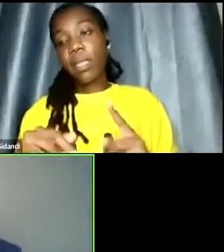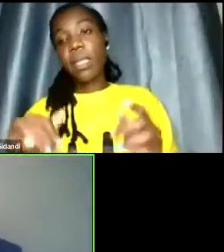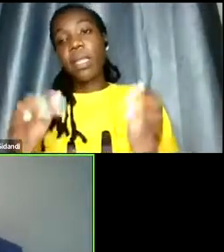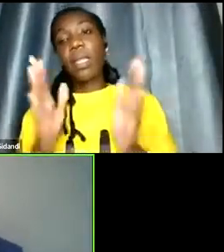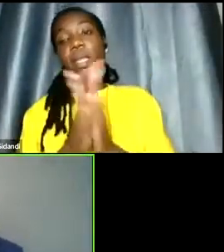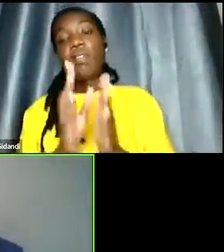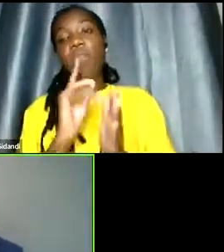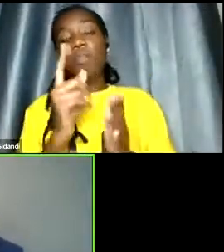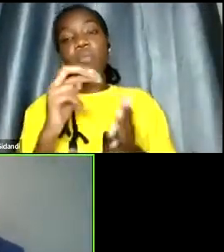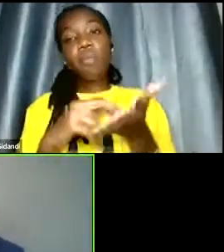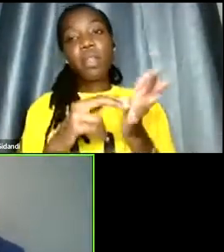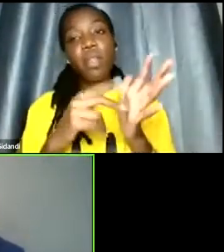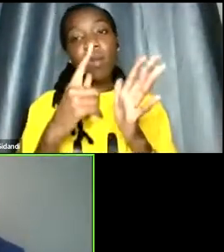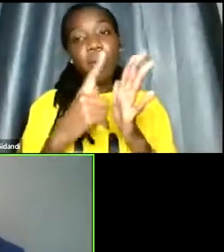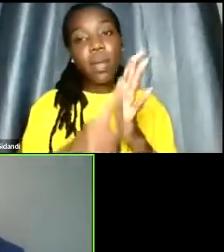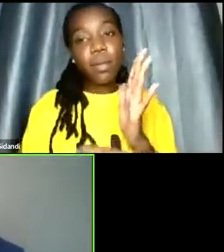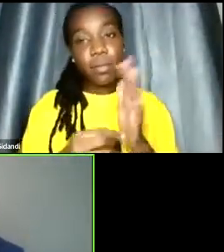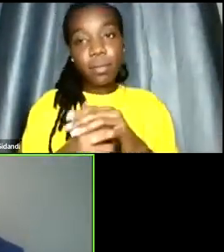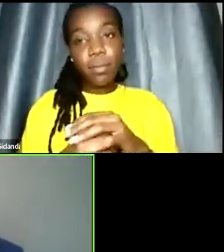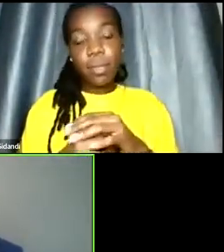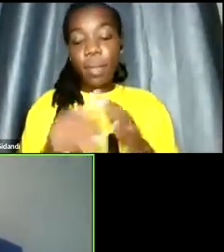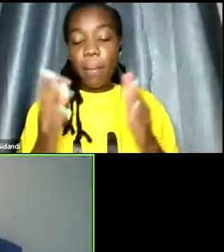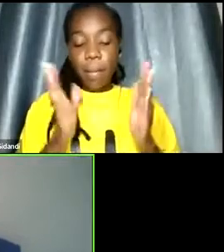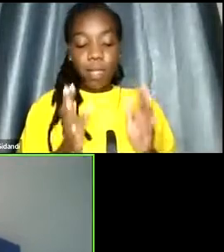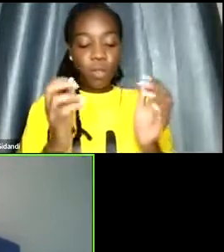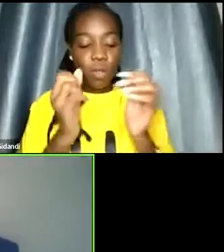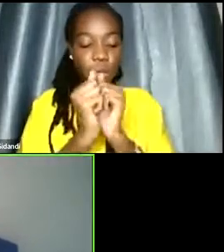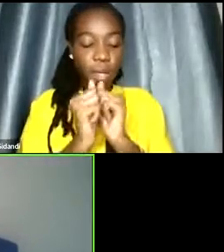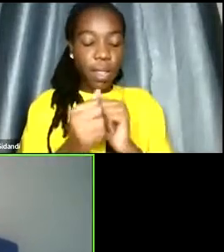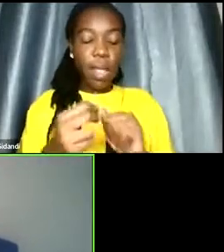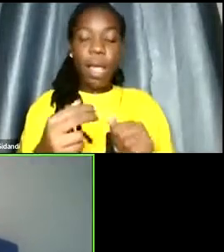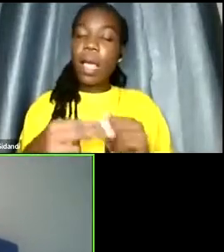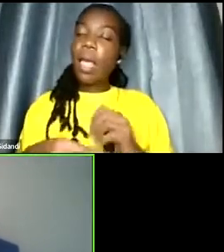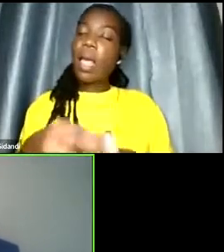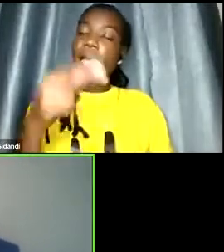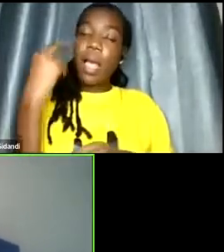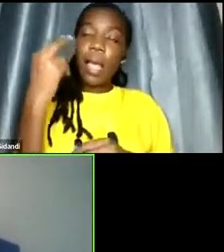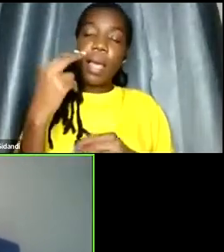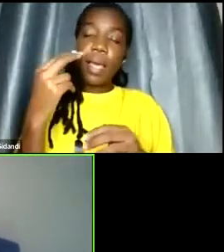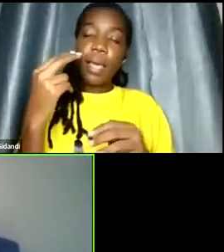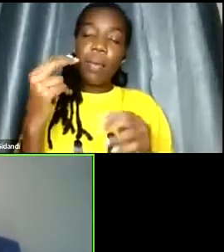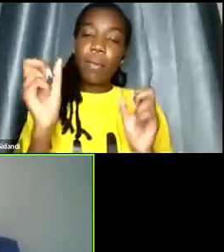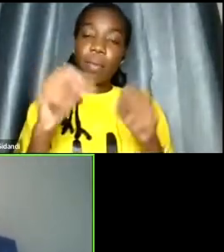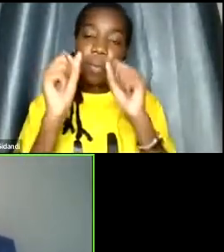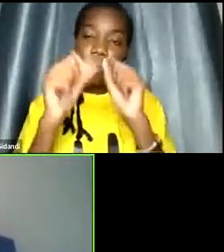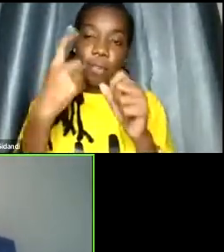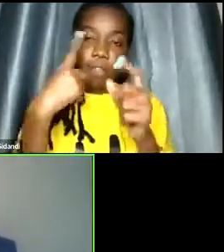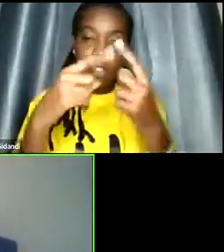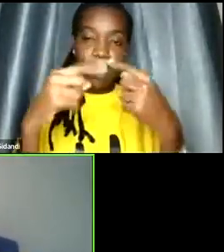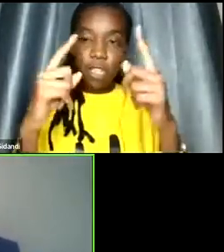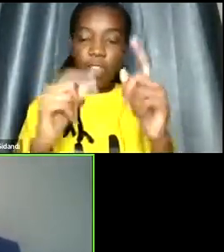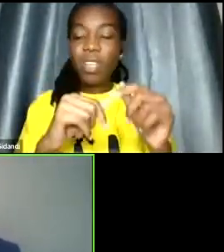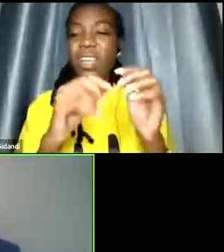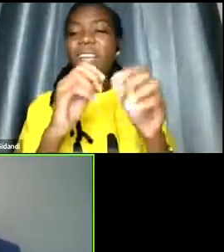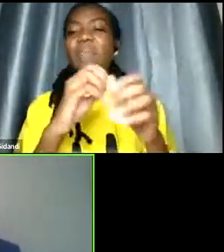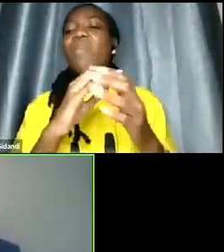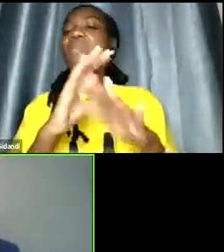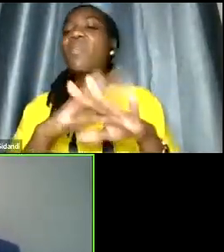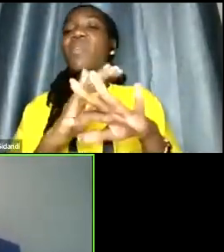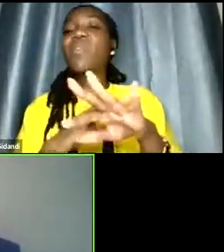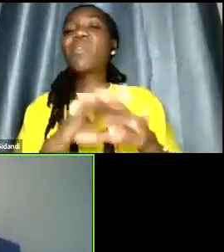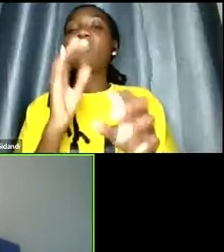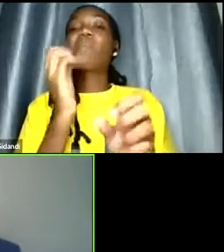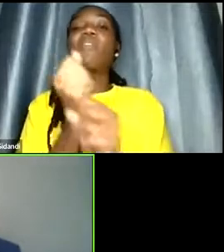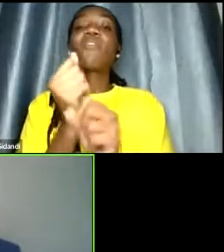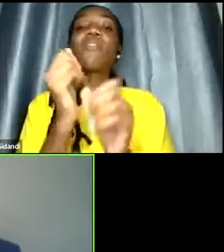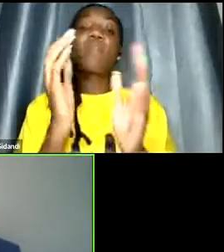mean that somebody with a high potential for succession is also a great performer. Not necessarily. Those